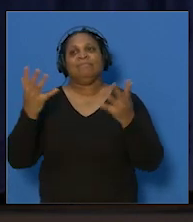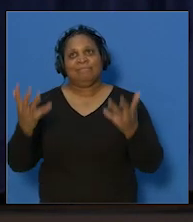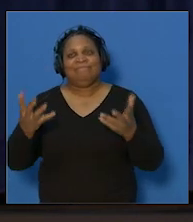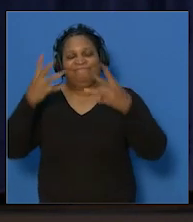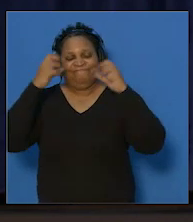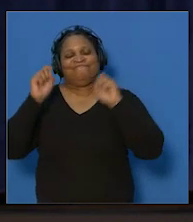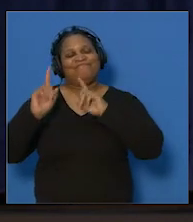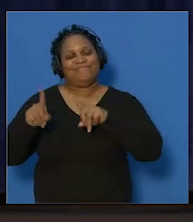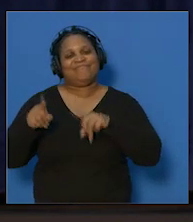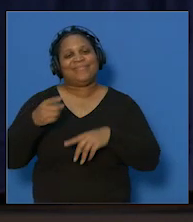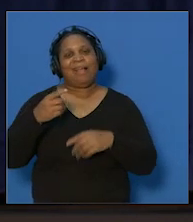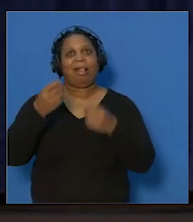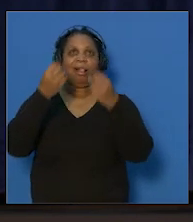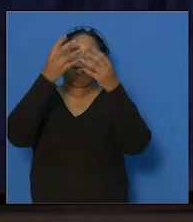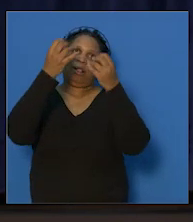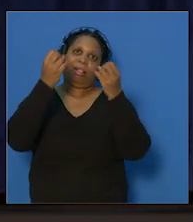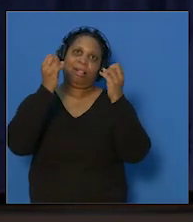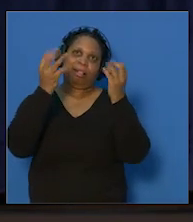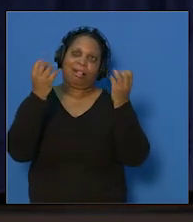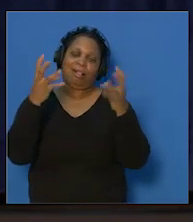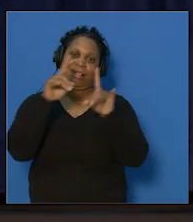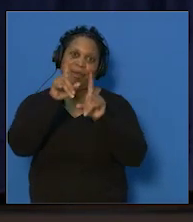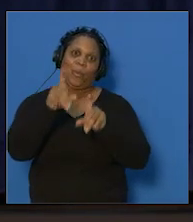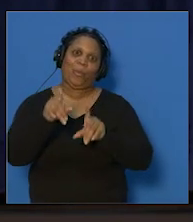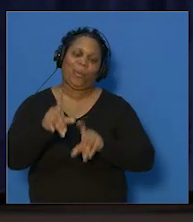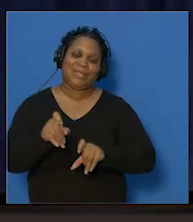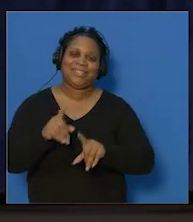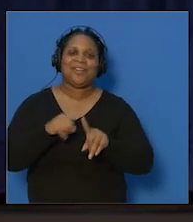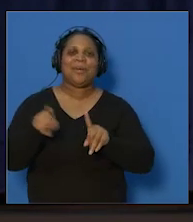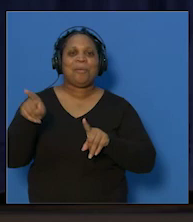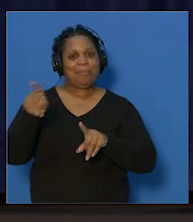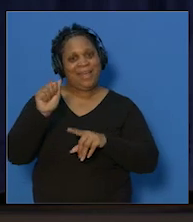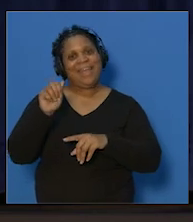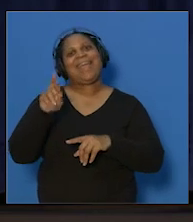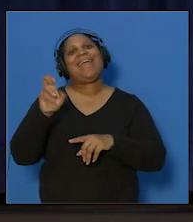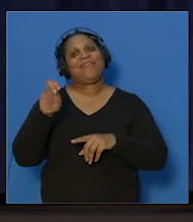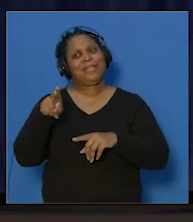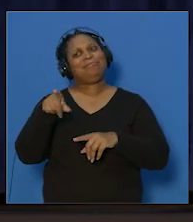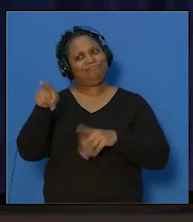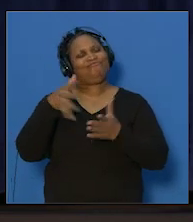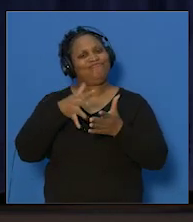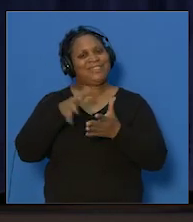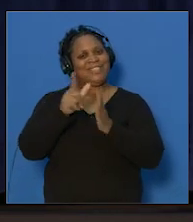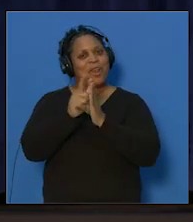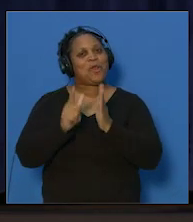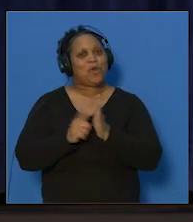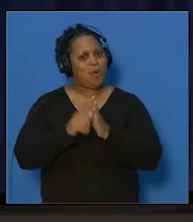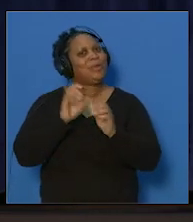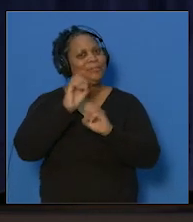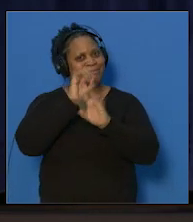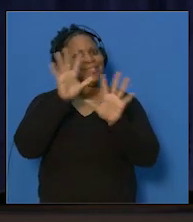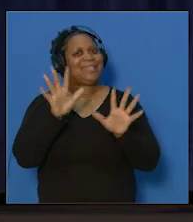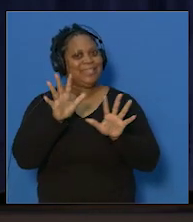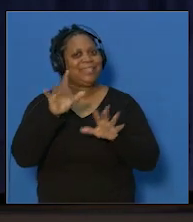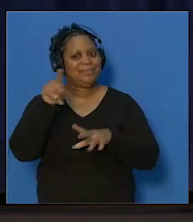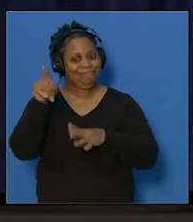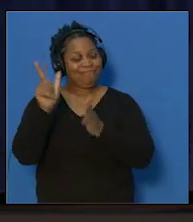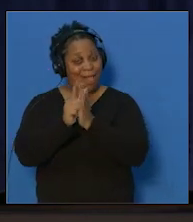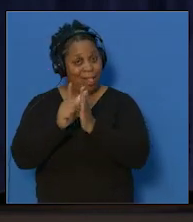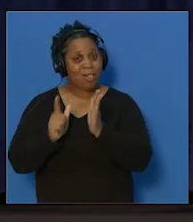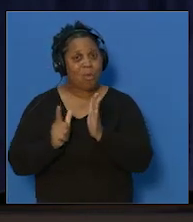one, but allow me to say this. The law, as you know, Aaron, as you're studying law, is very clear. The law in and of itself